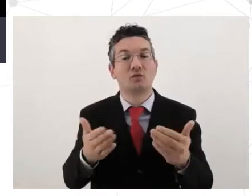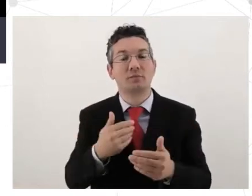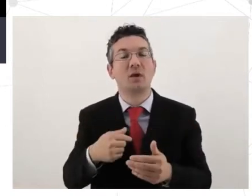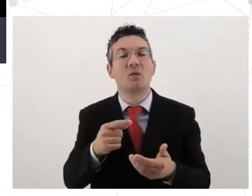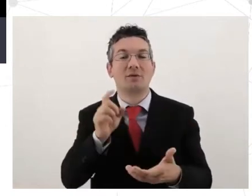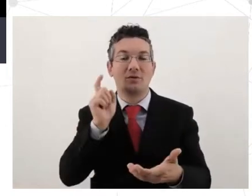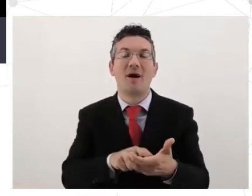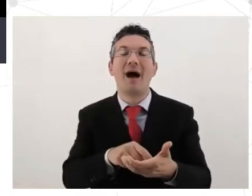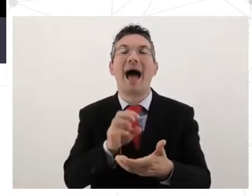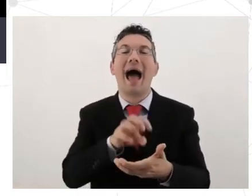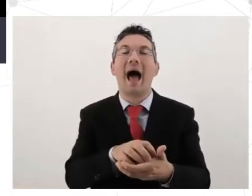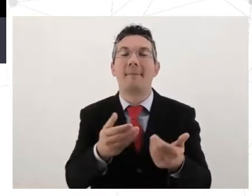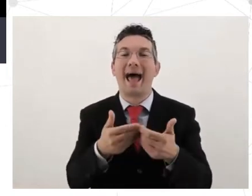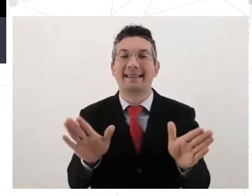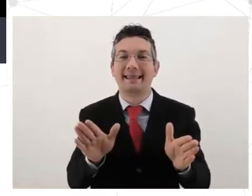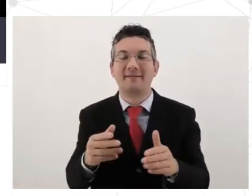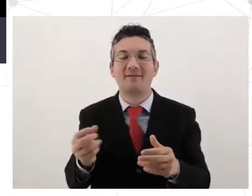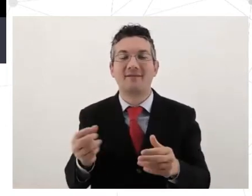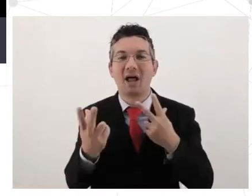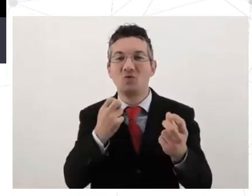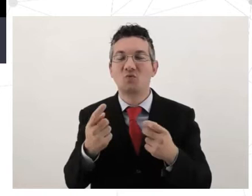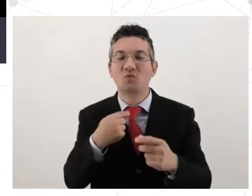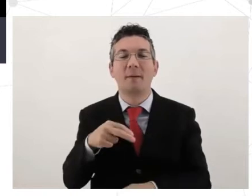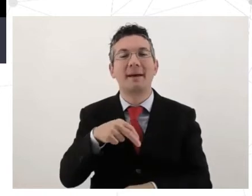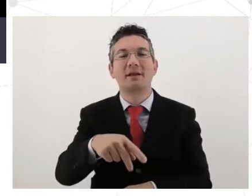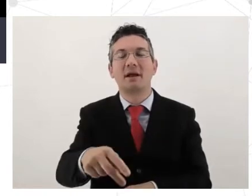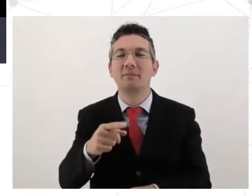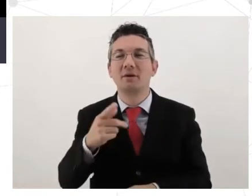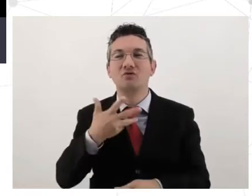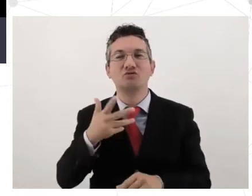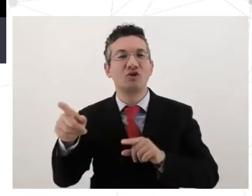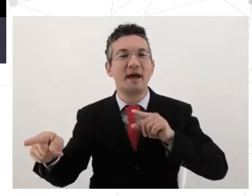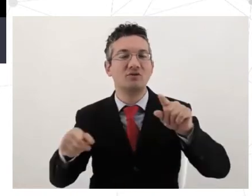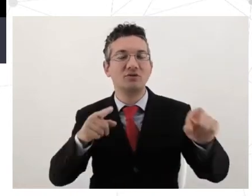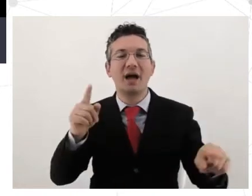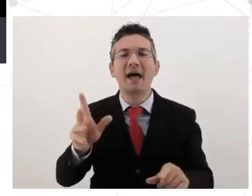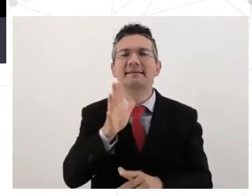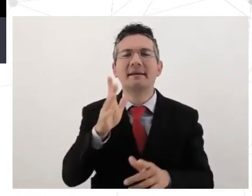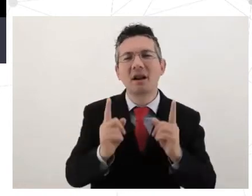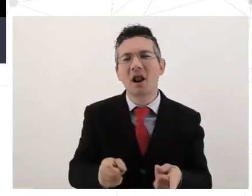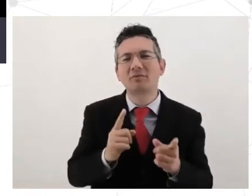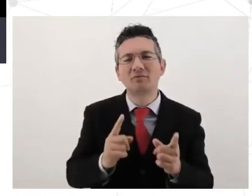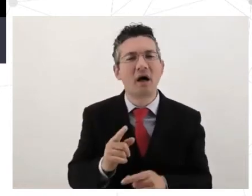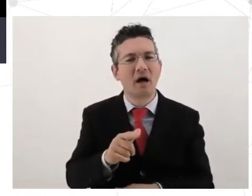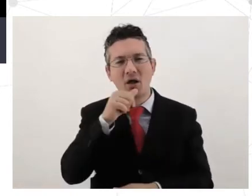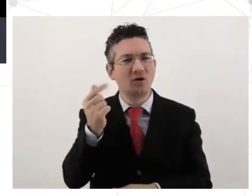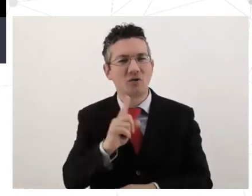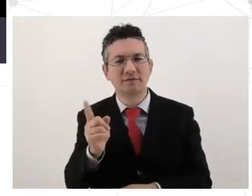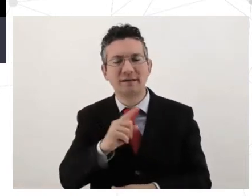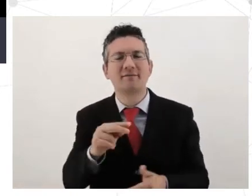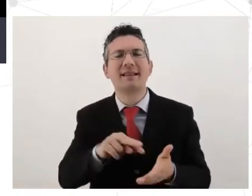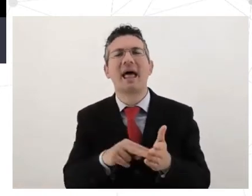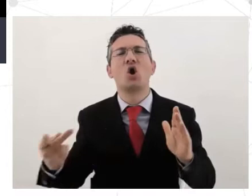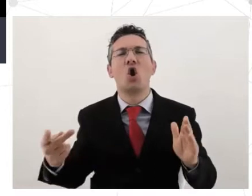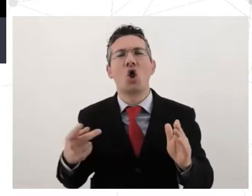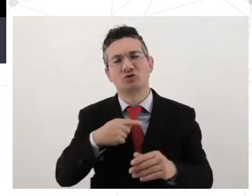What I found personally working with clients and this technology is